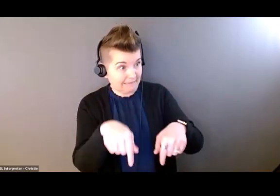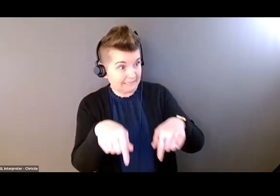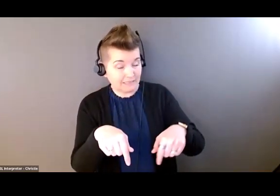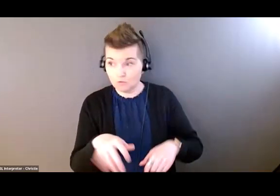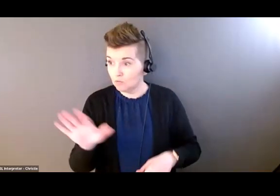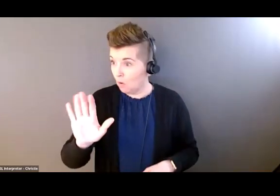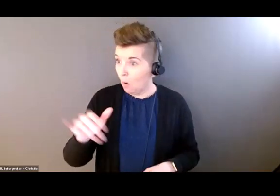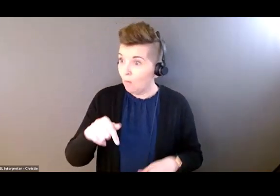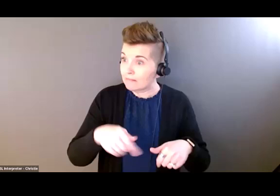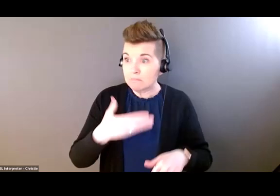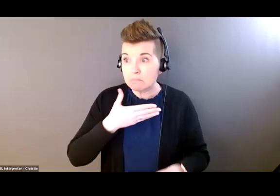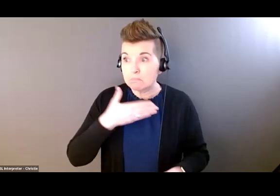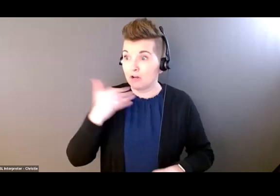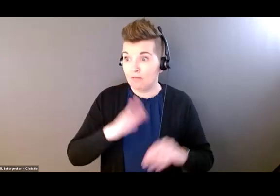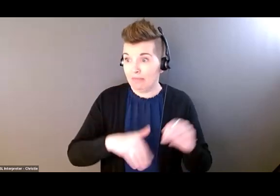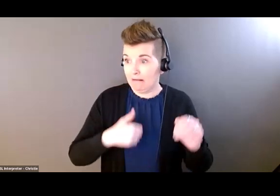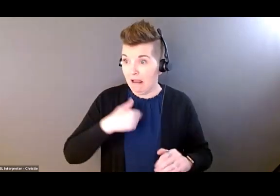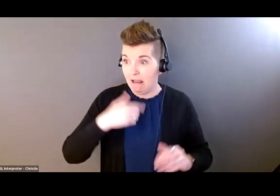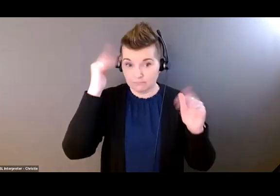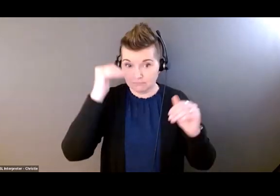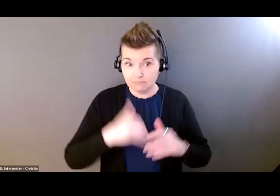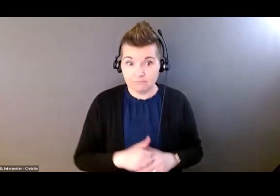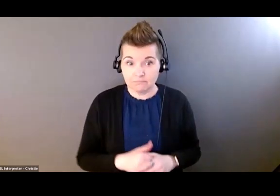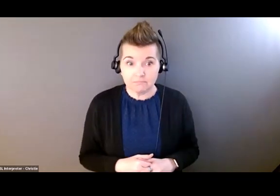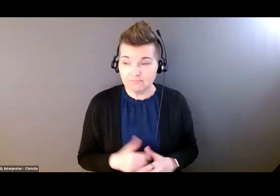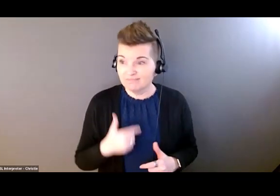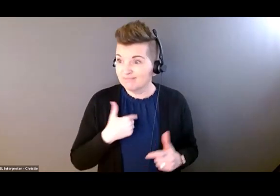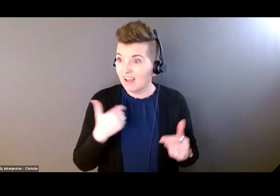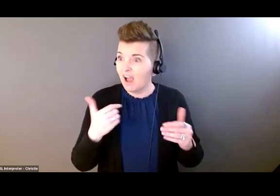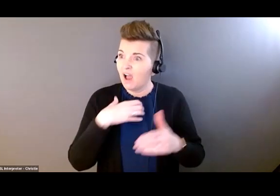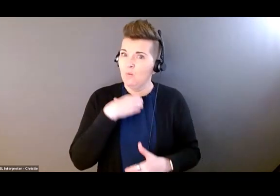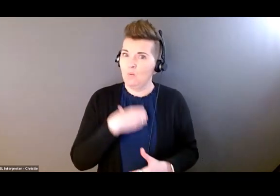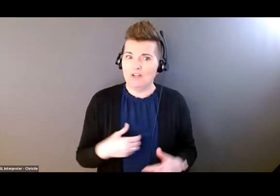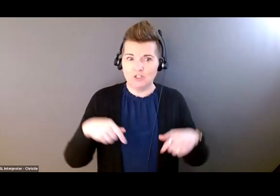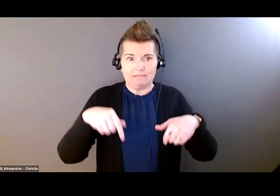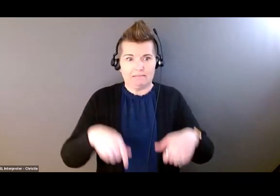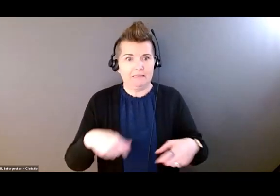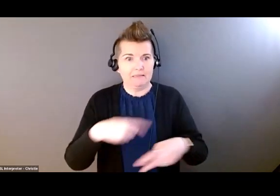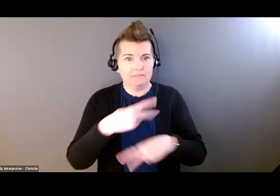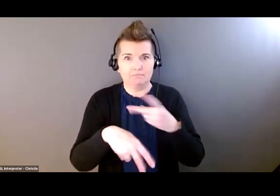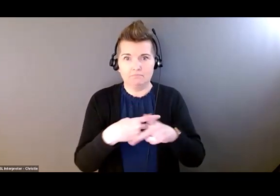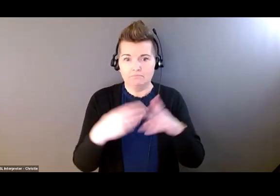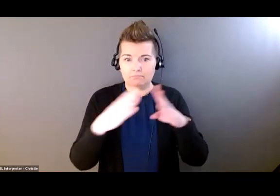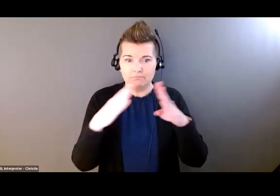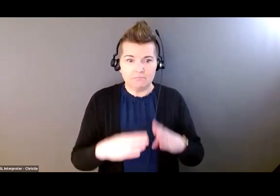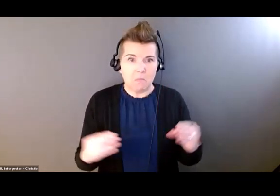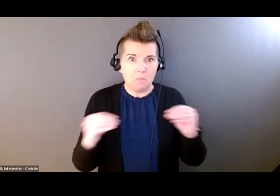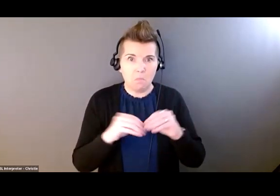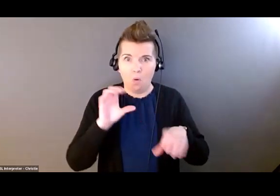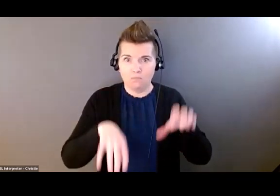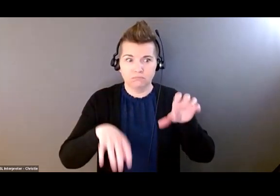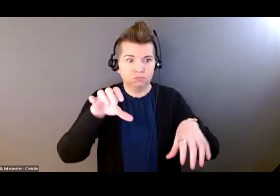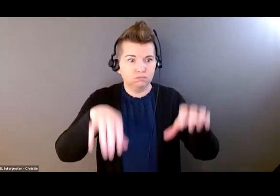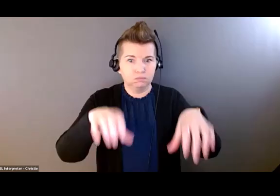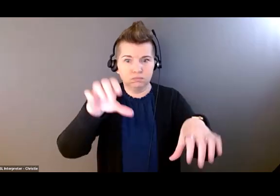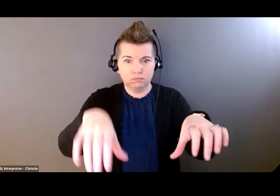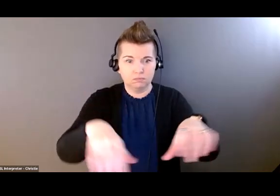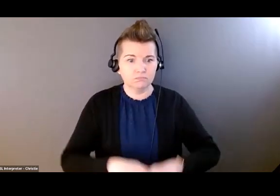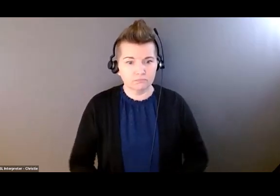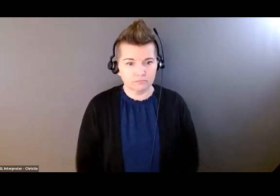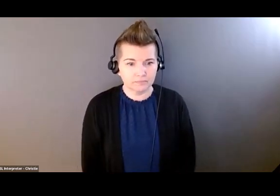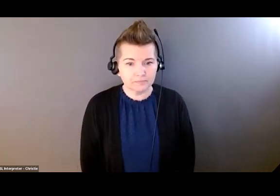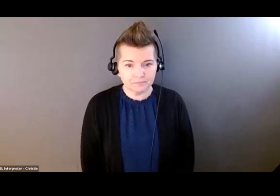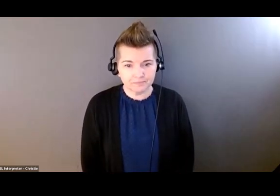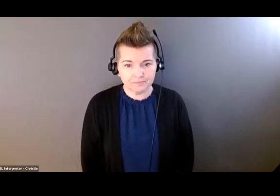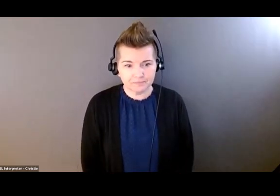Was this place what you expected it to be? Better. Better? Yeah. Yeah. That's good. It's, I wish I had more of